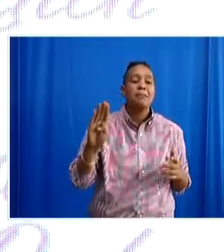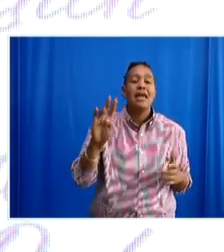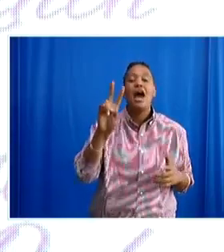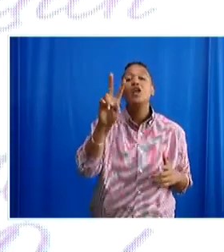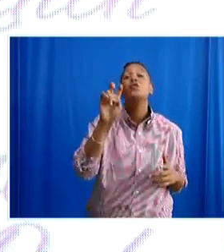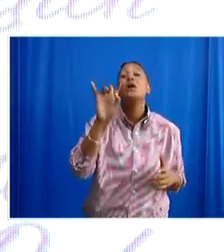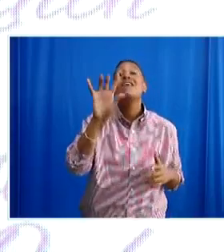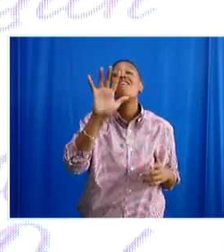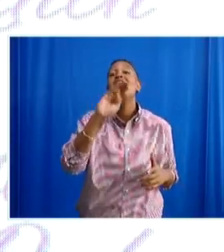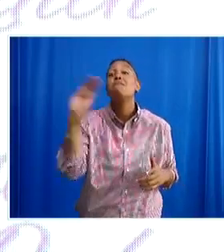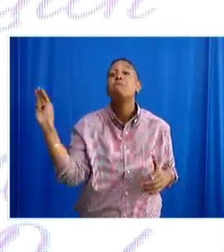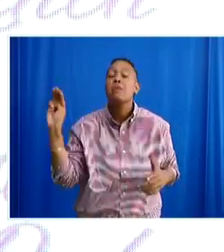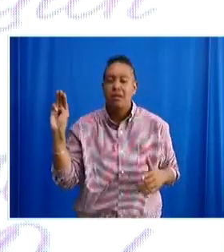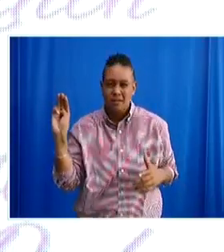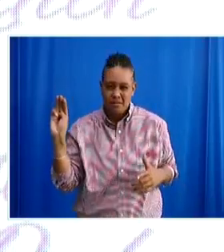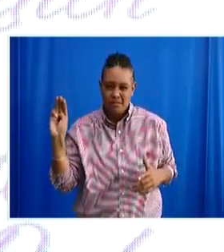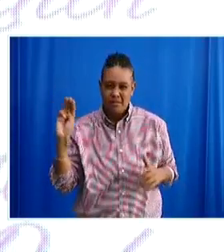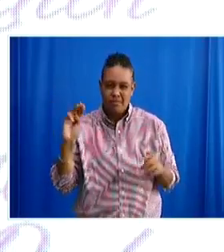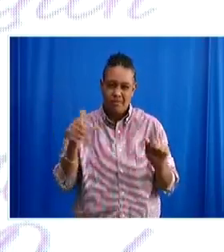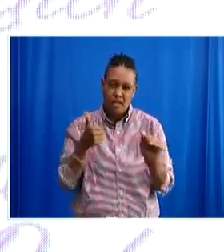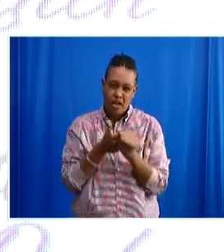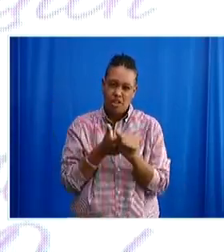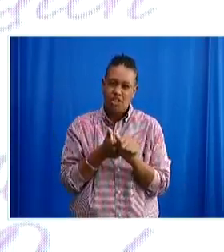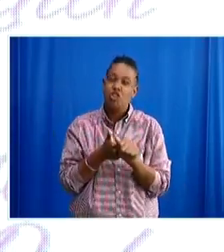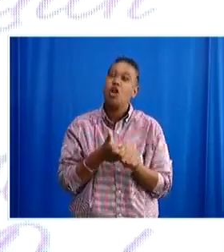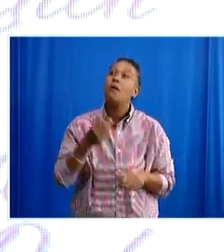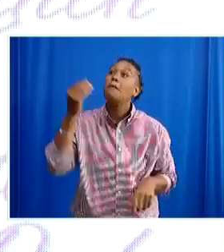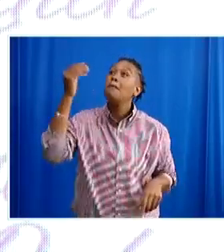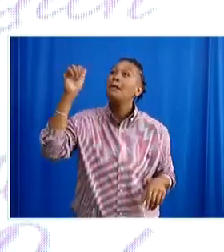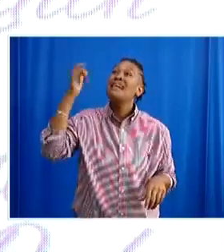$285 million contingent credit claim.